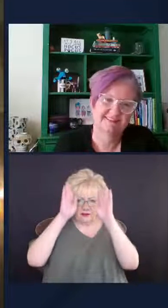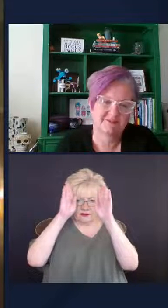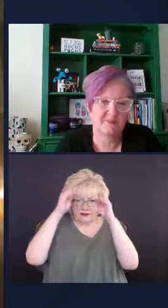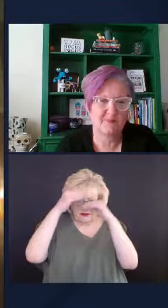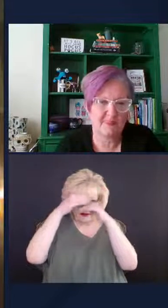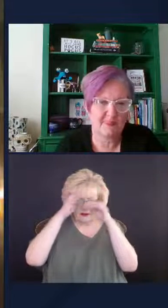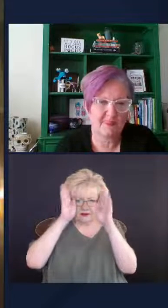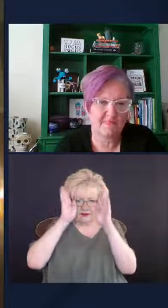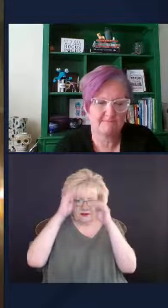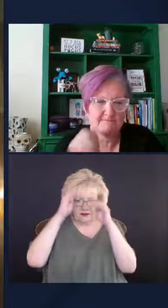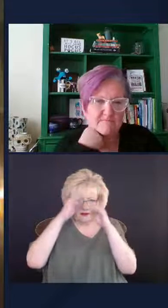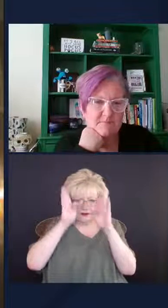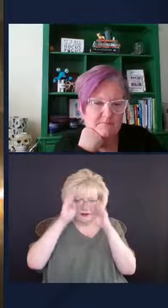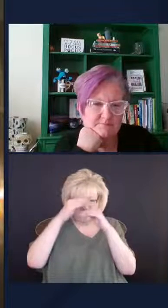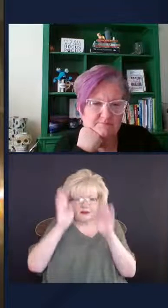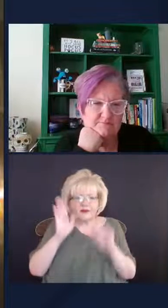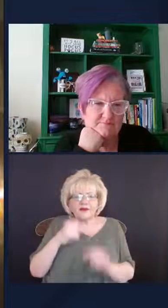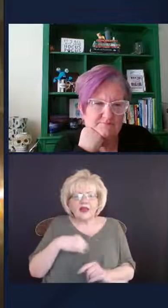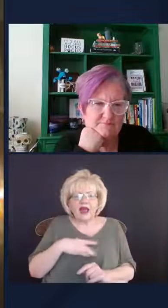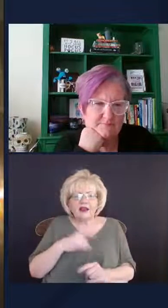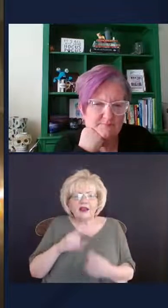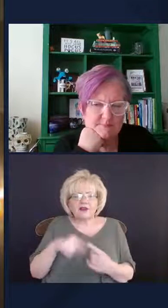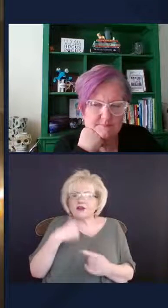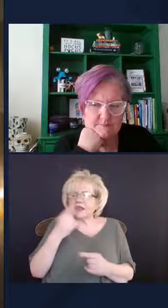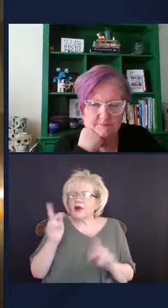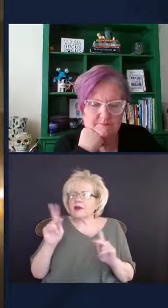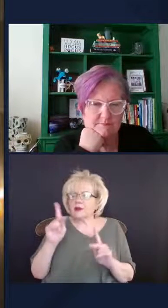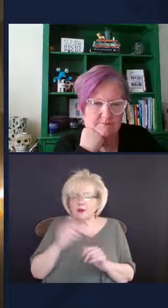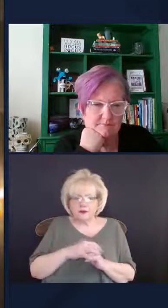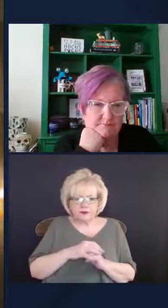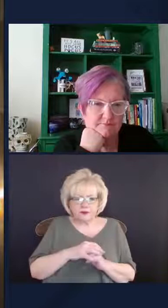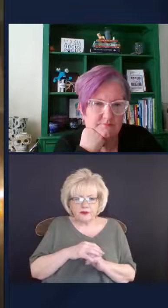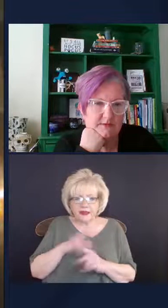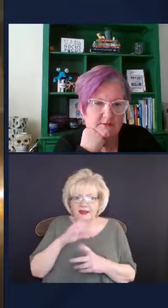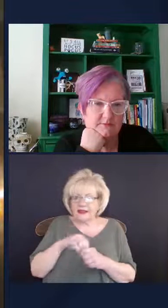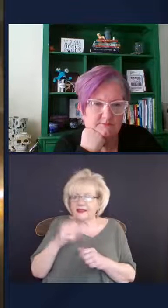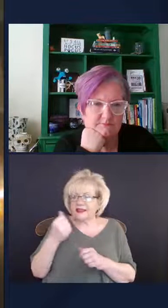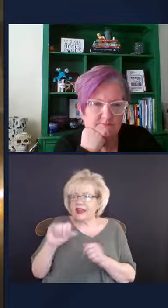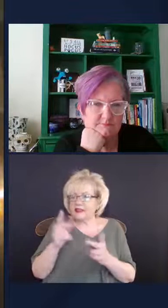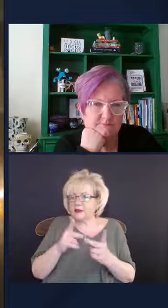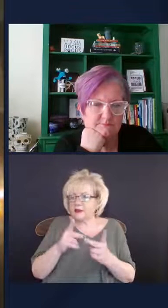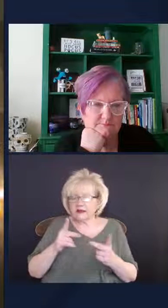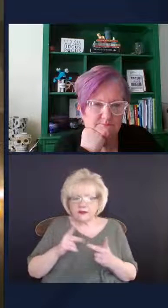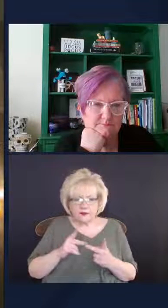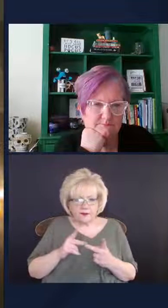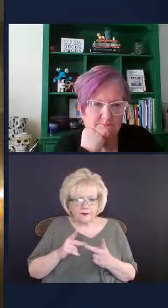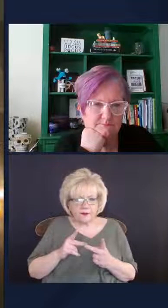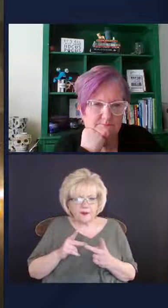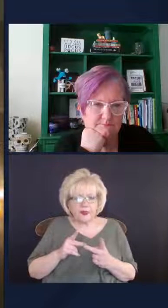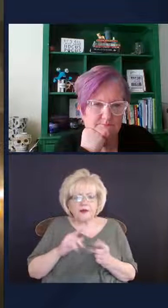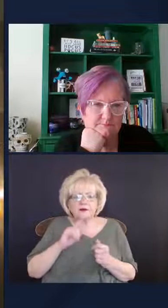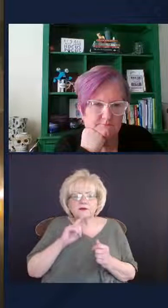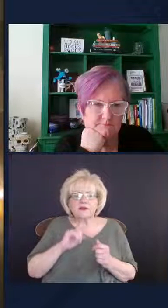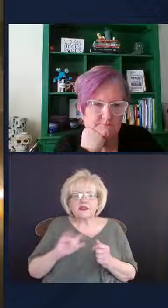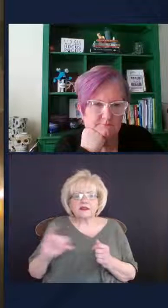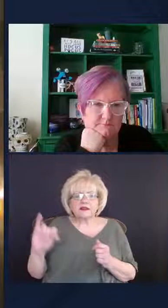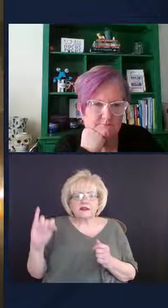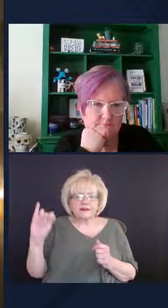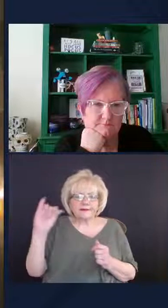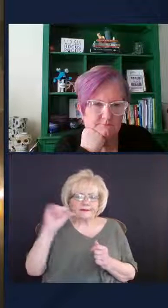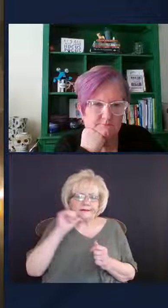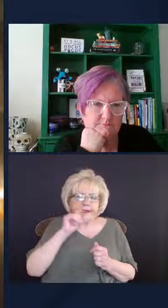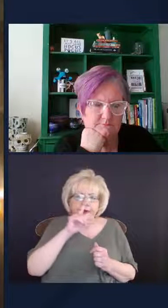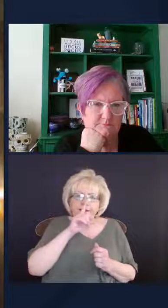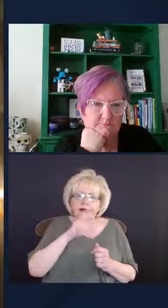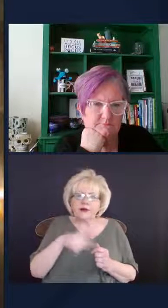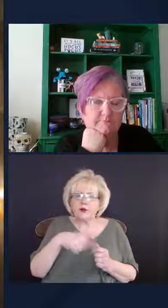Yeah, I like to tell people that accessibility, like in any space, is kind of like isn't really like a